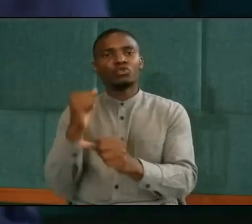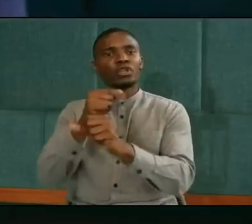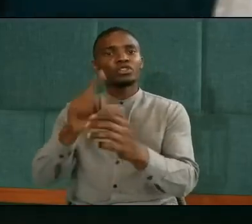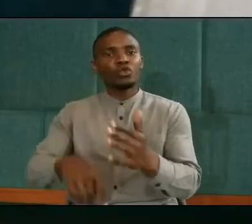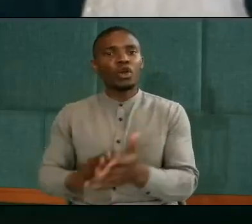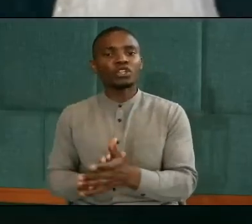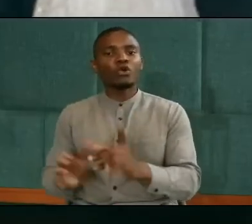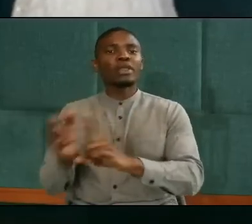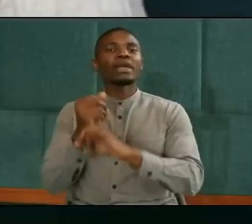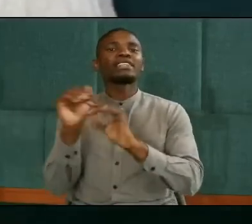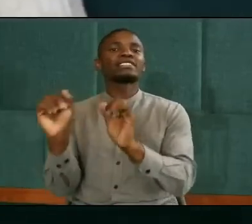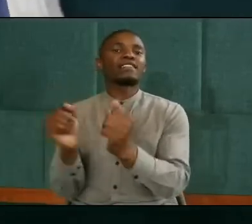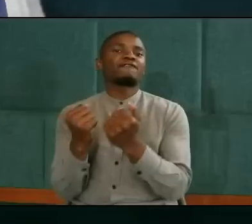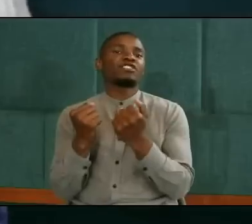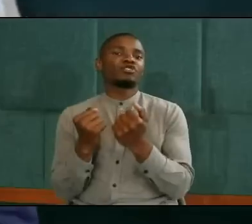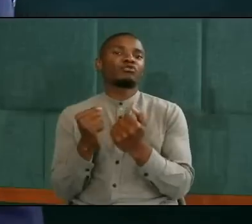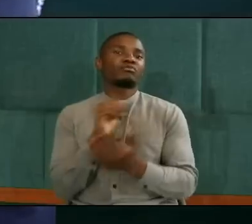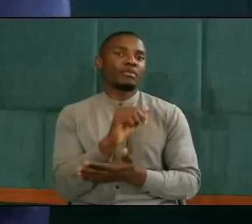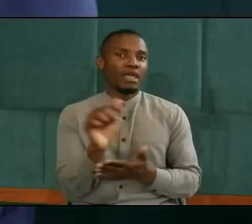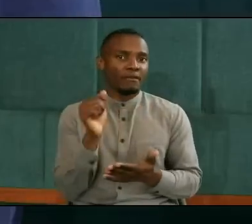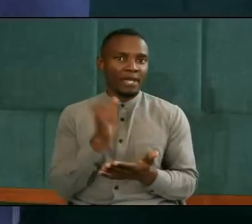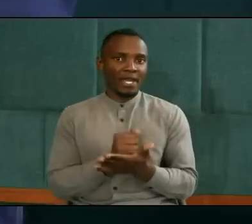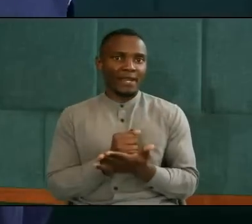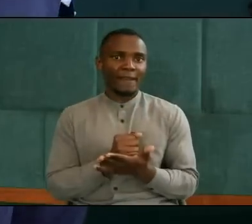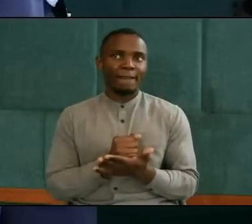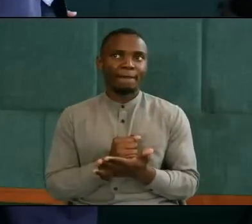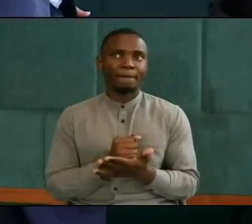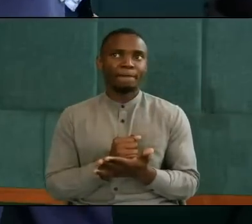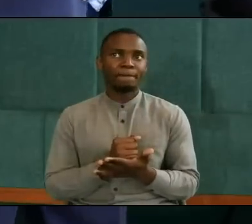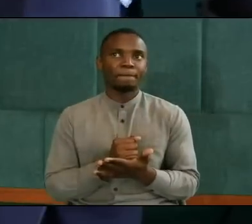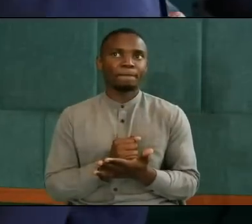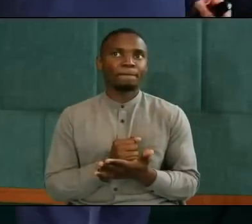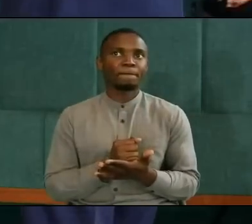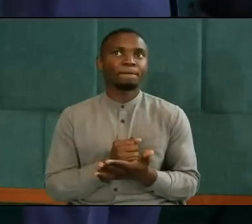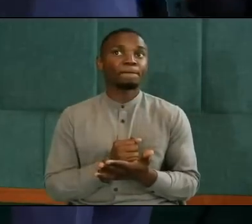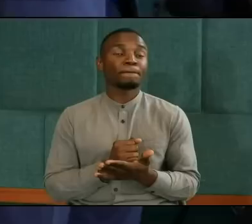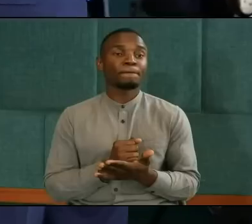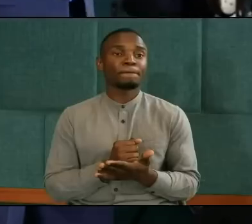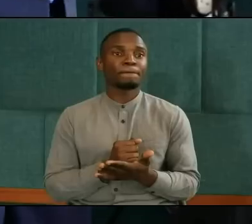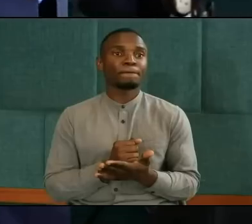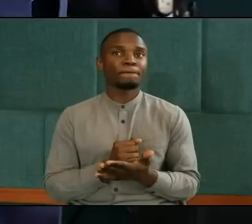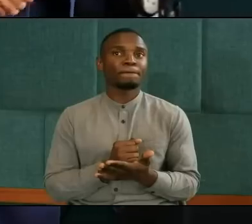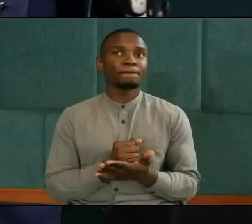be saved. Amen. And